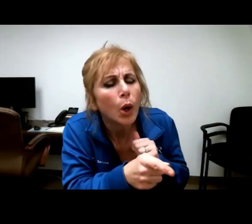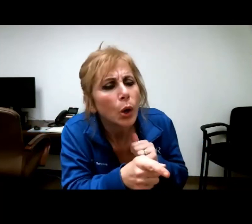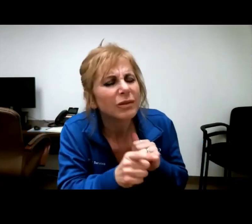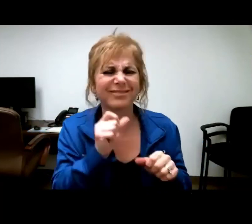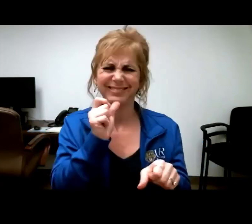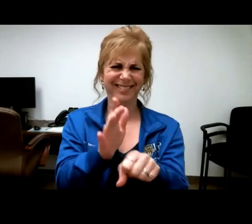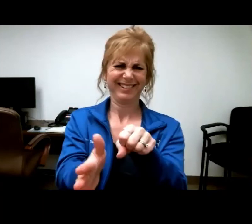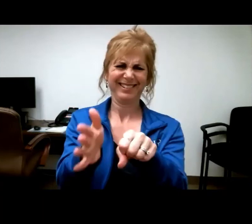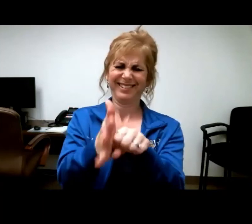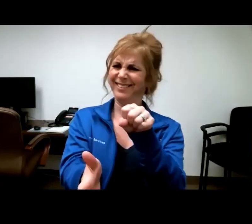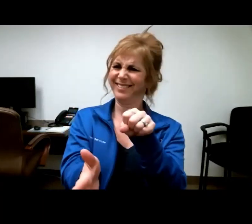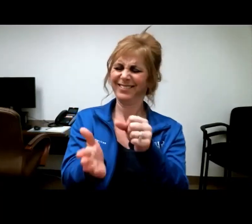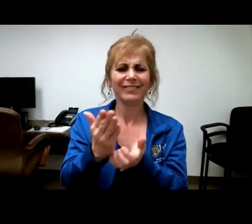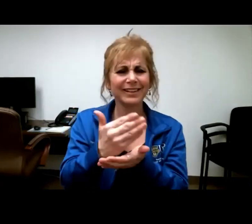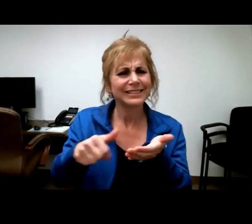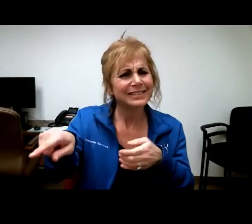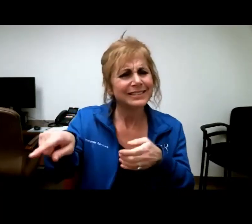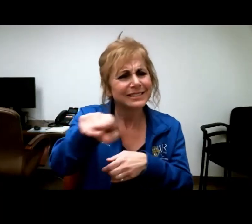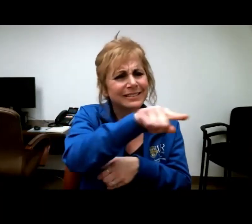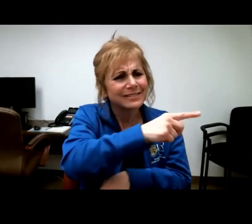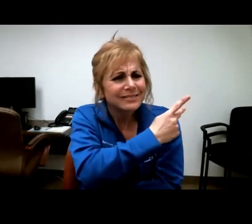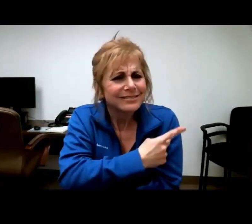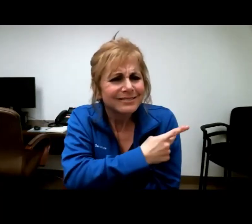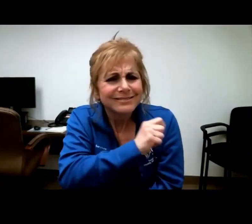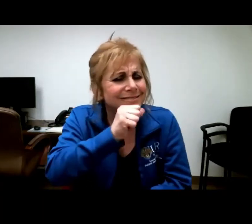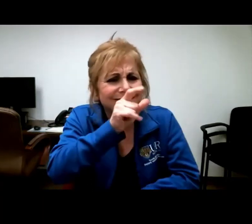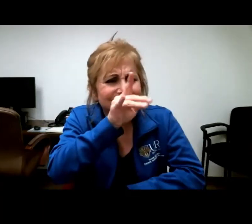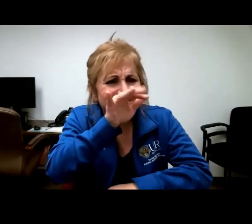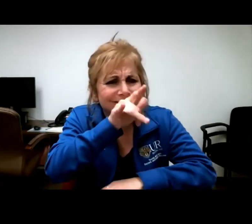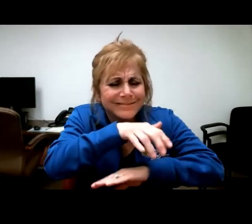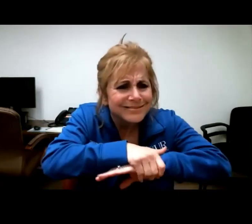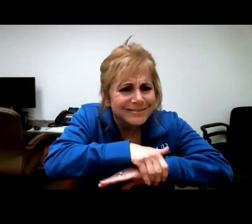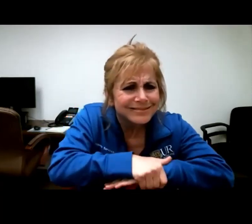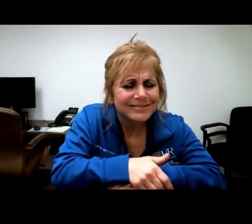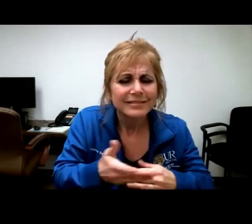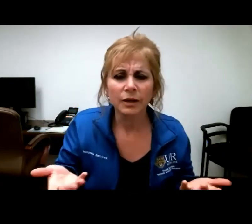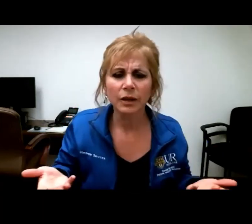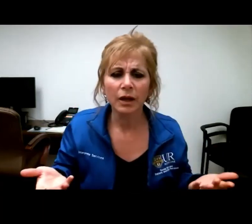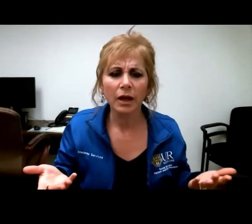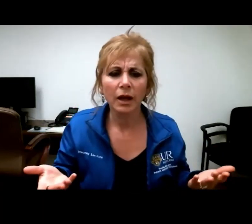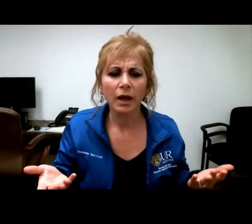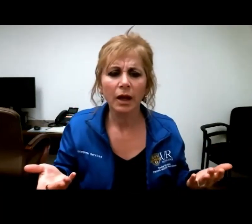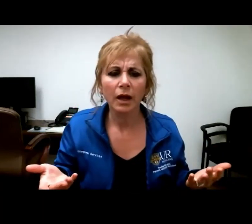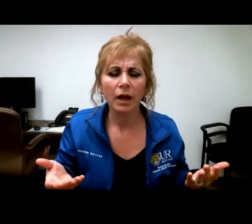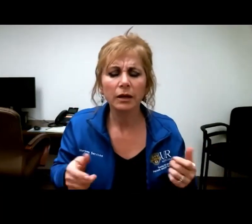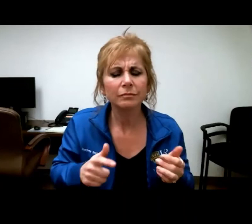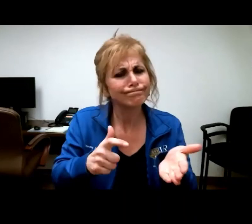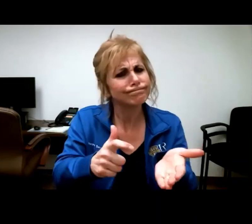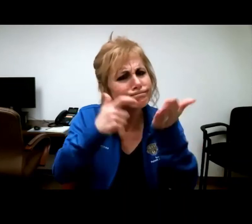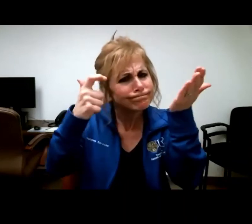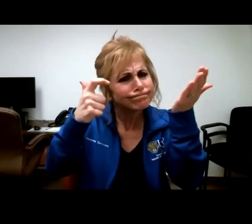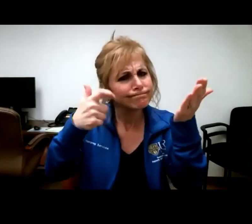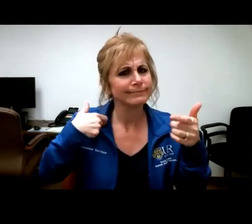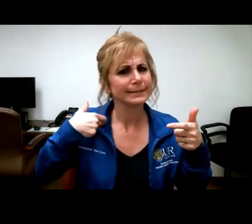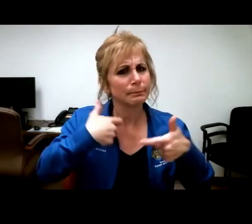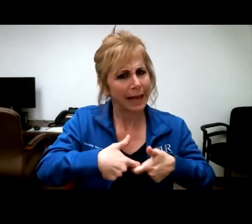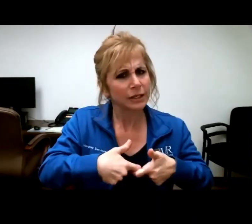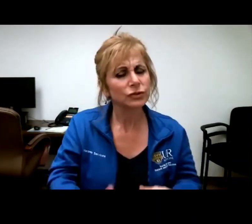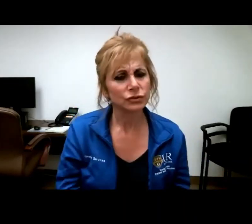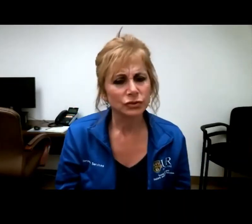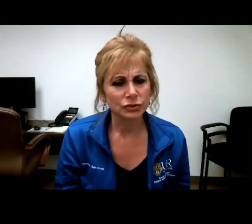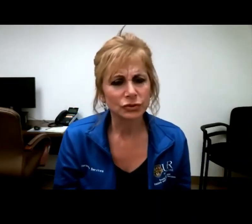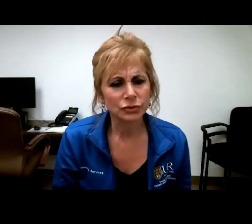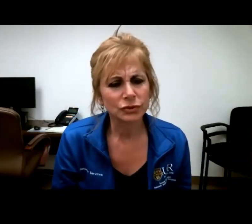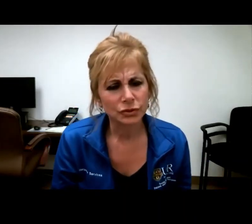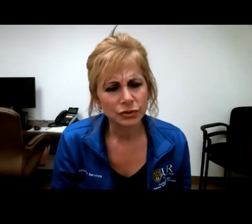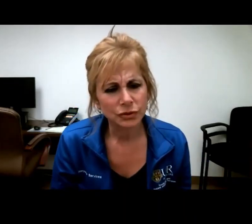also at the level of the point of care who's serving this Latino person. The same as the cultural